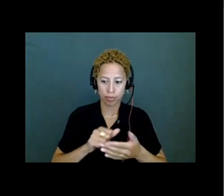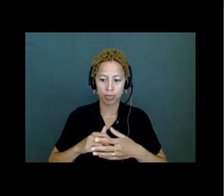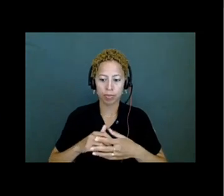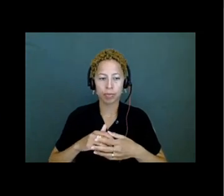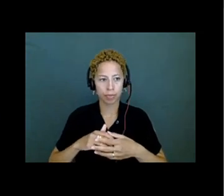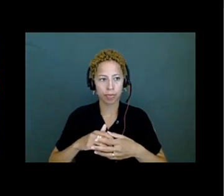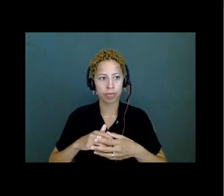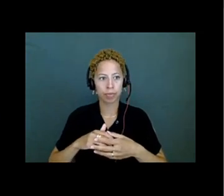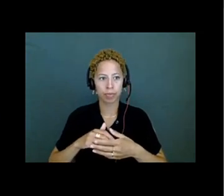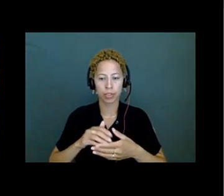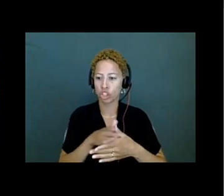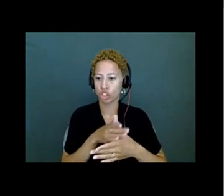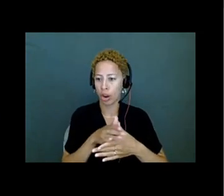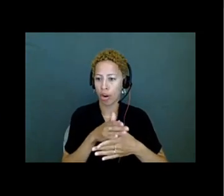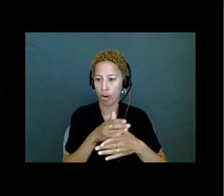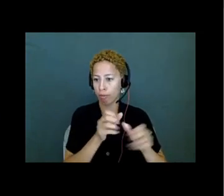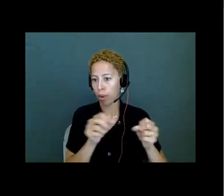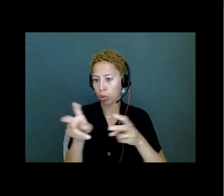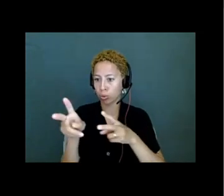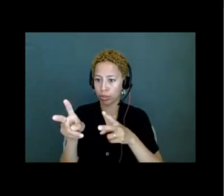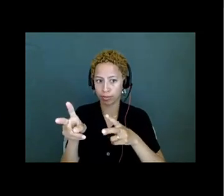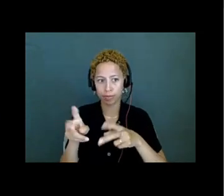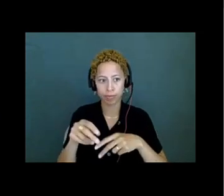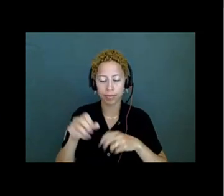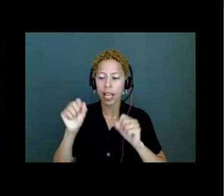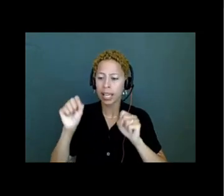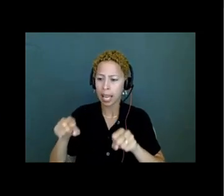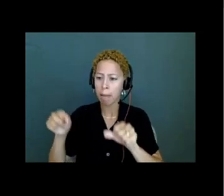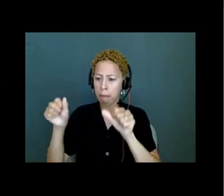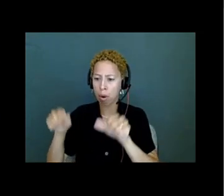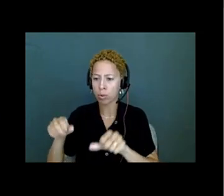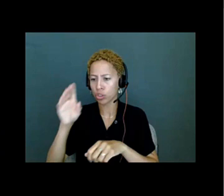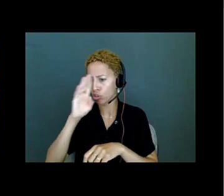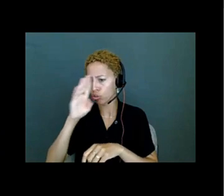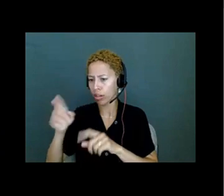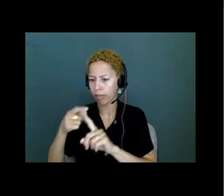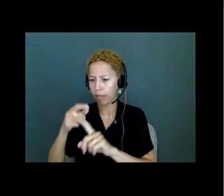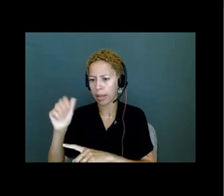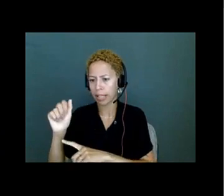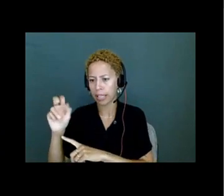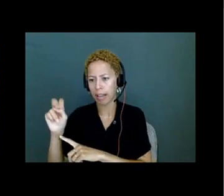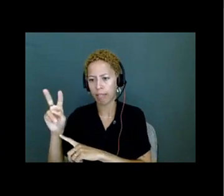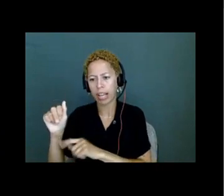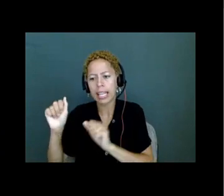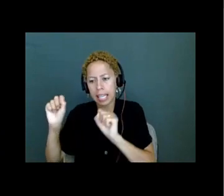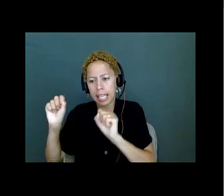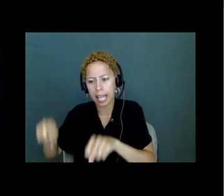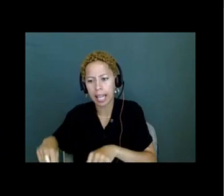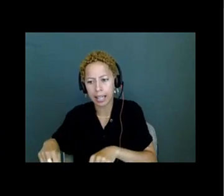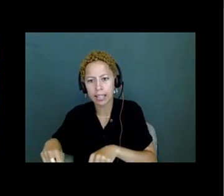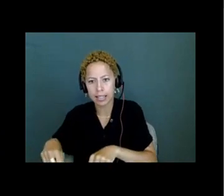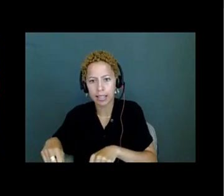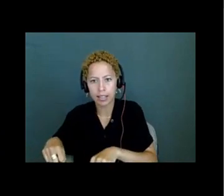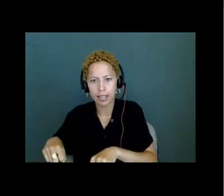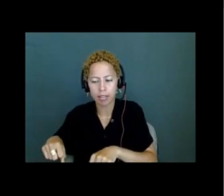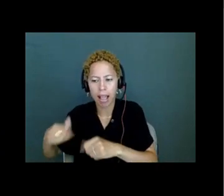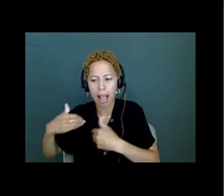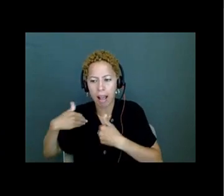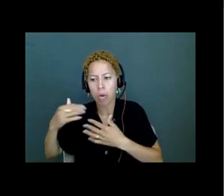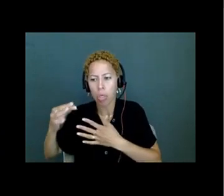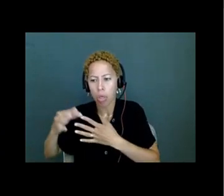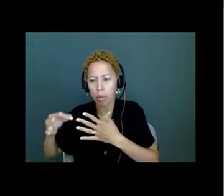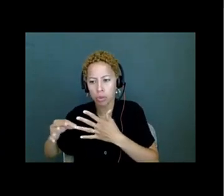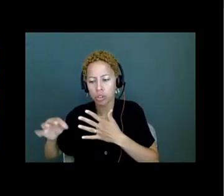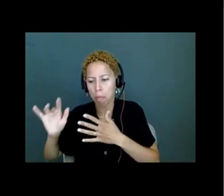it from there. And you can post right from Canva. So Canva gives you the option right within it to